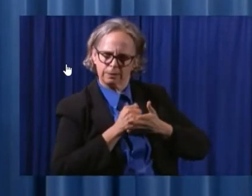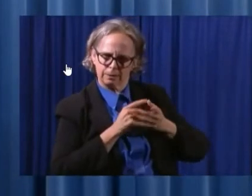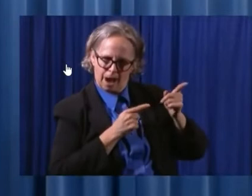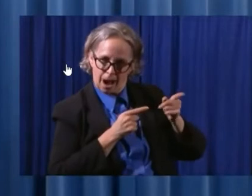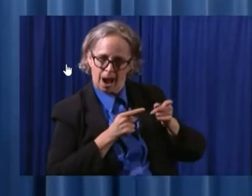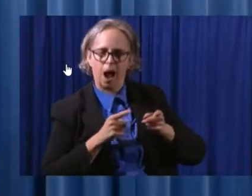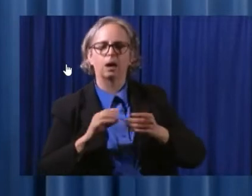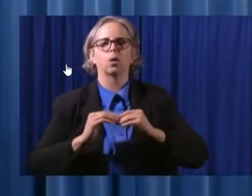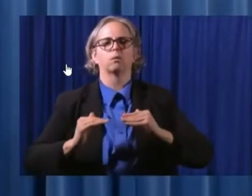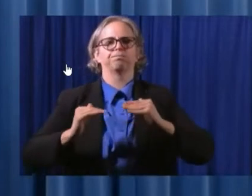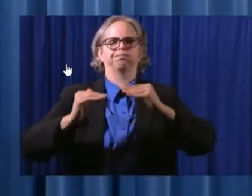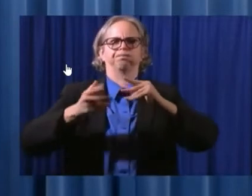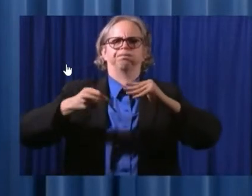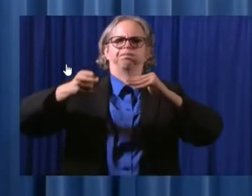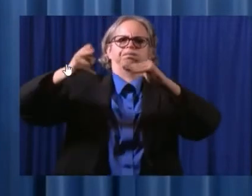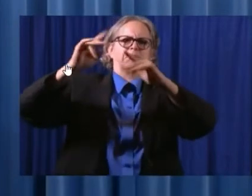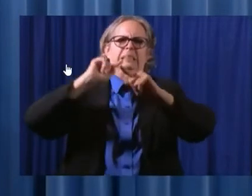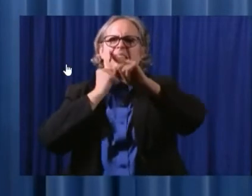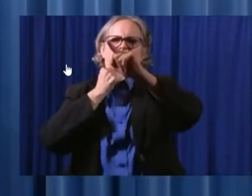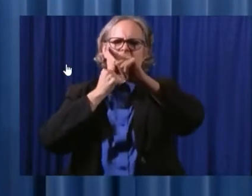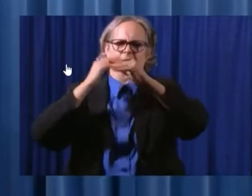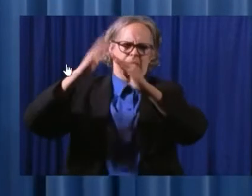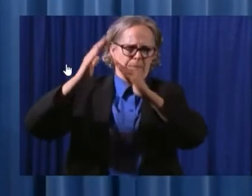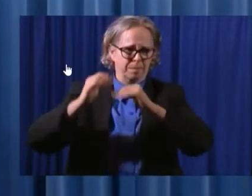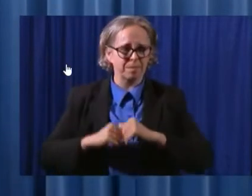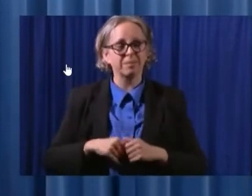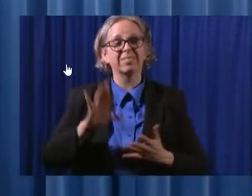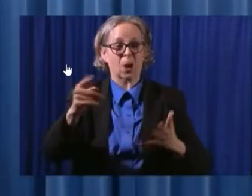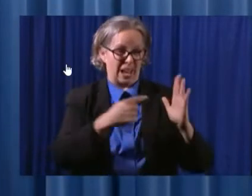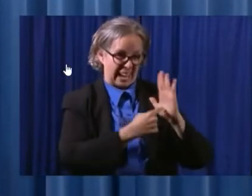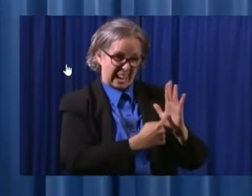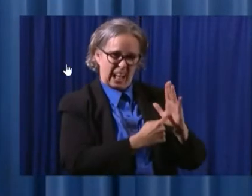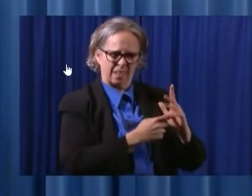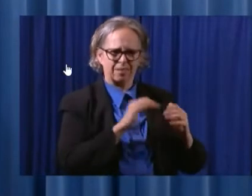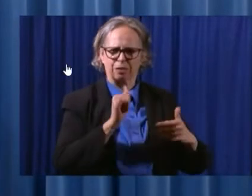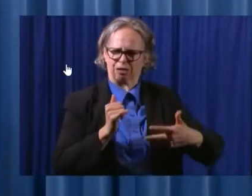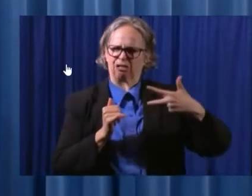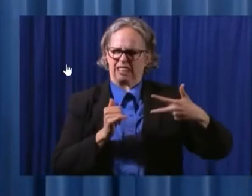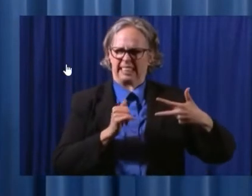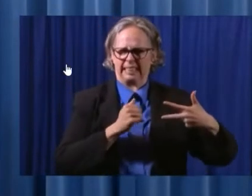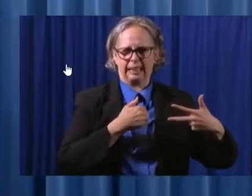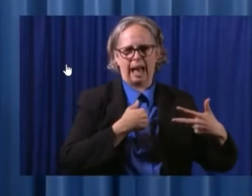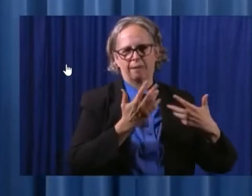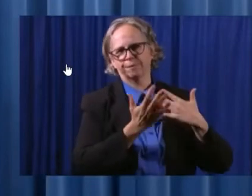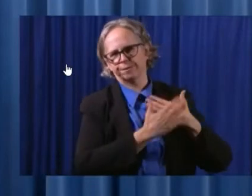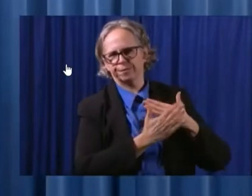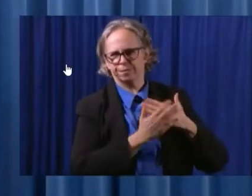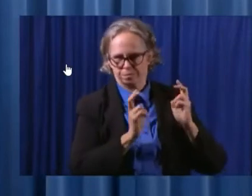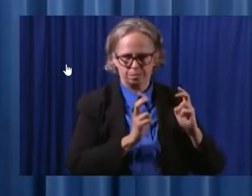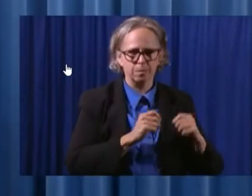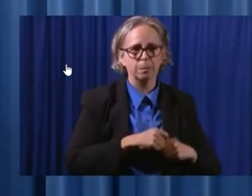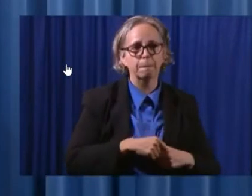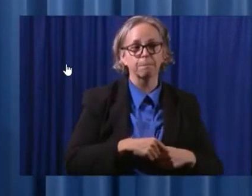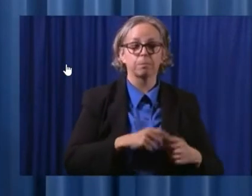main categories: case symptoms and hospitalizations. Most of these data